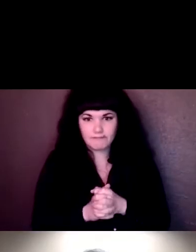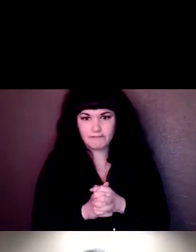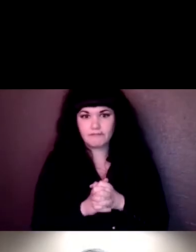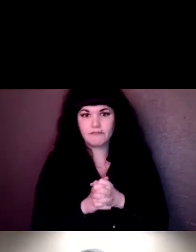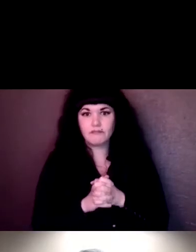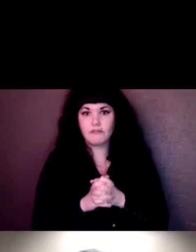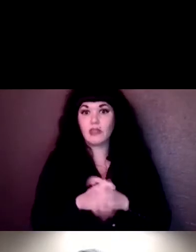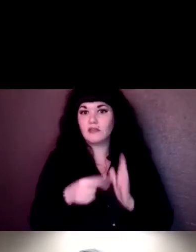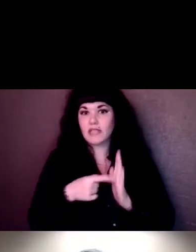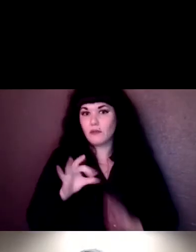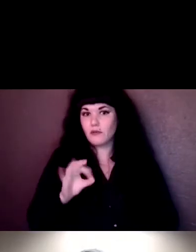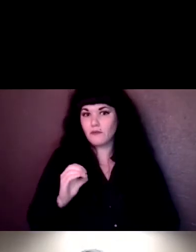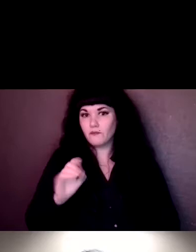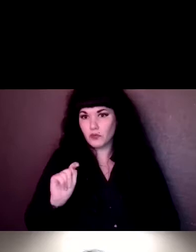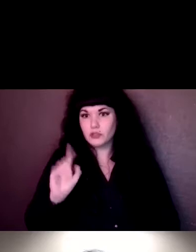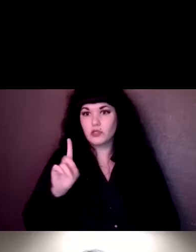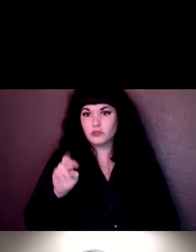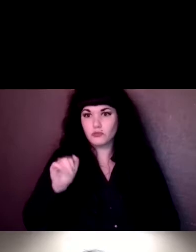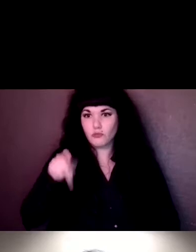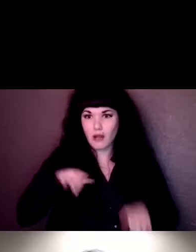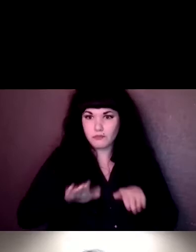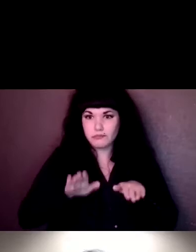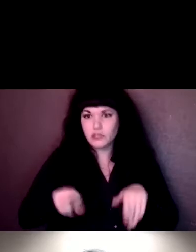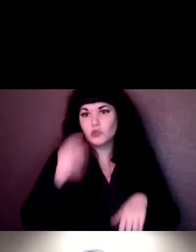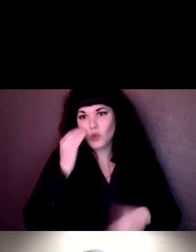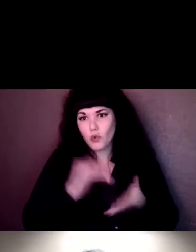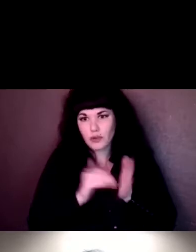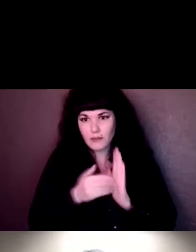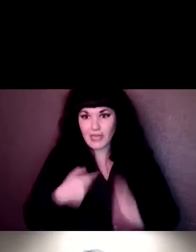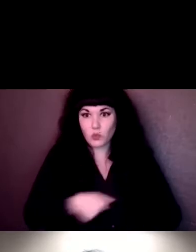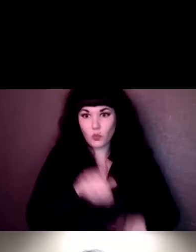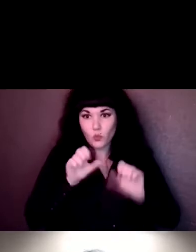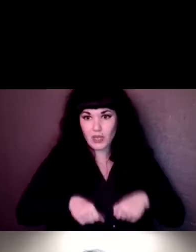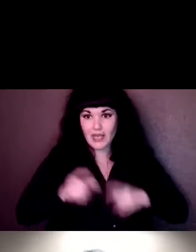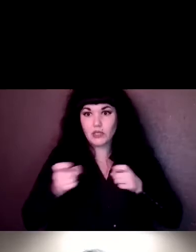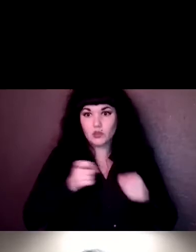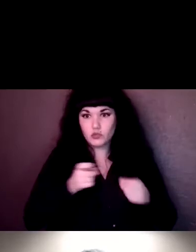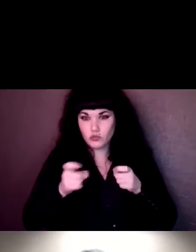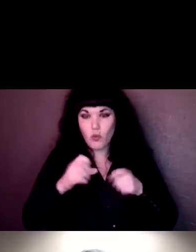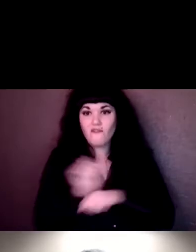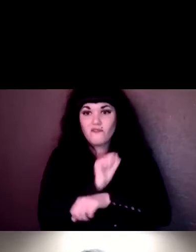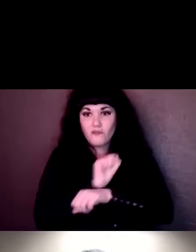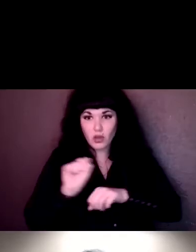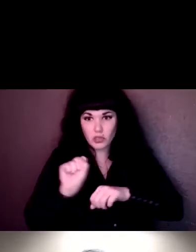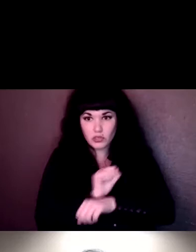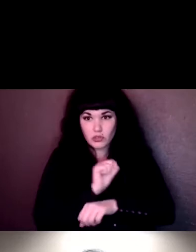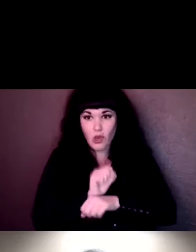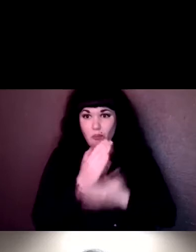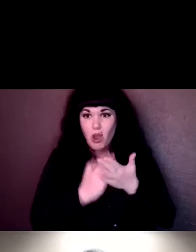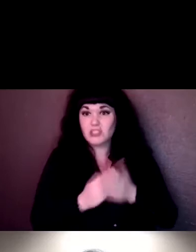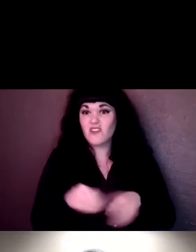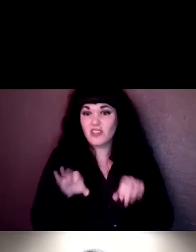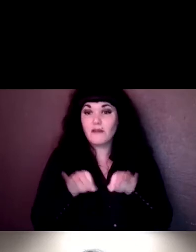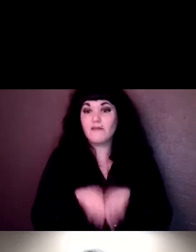of you may know what foot drop is. We can control functional aspects of the foot. We